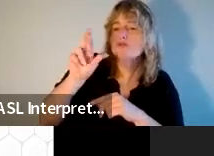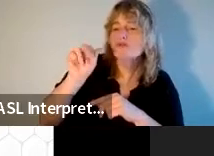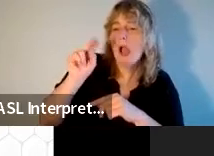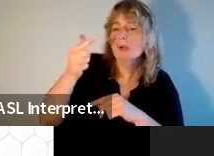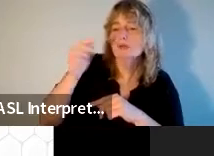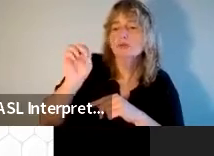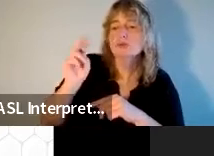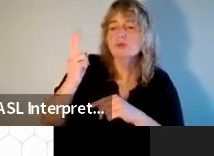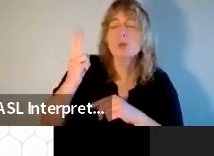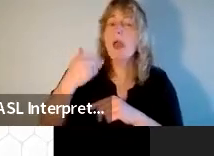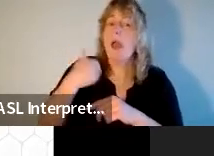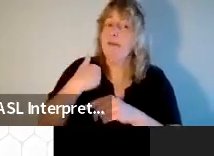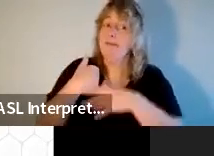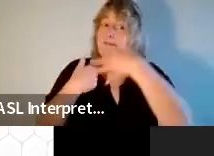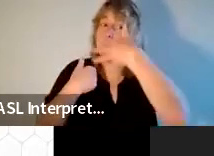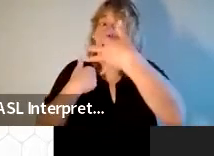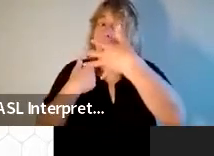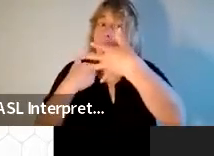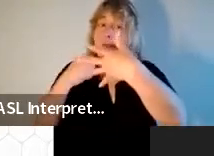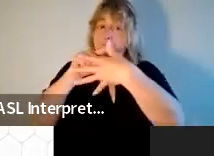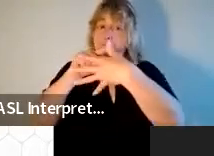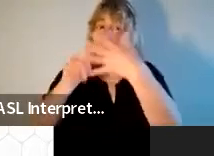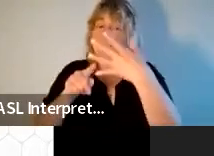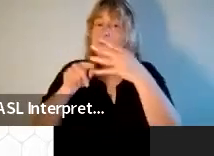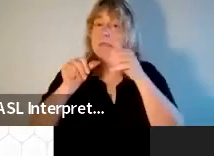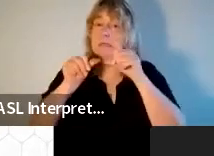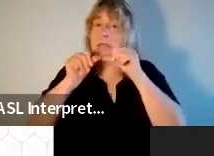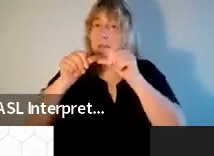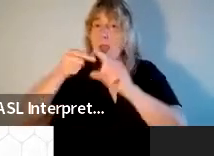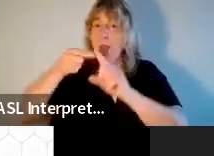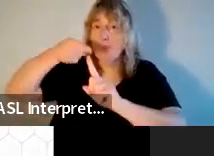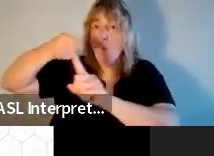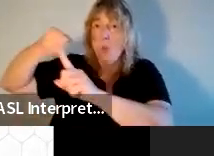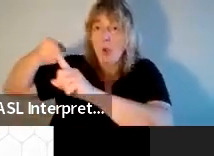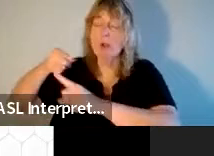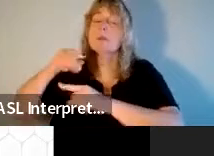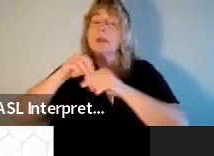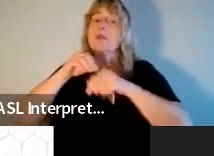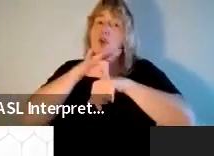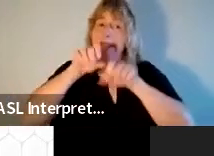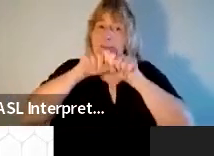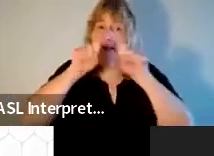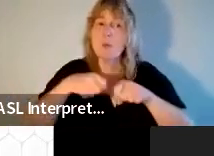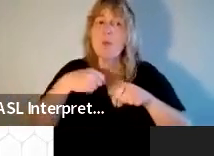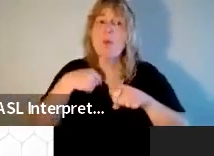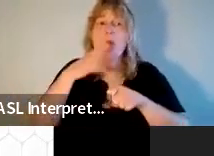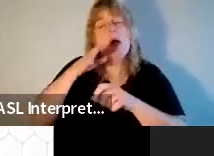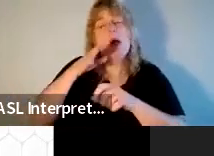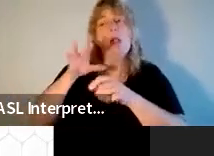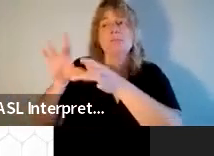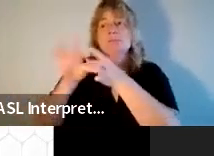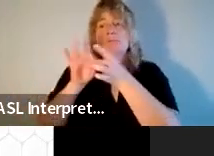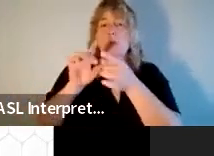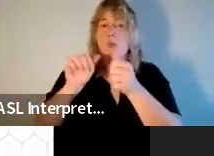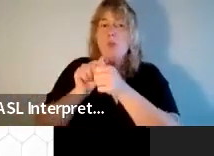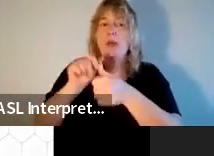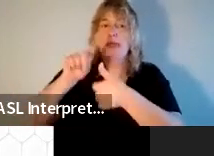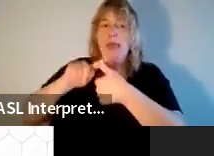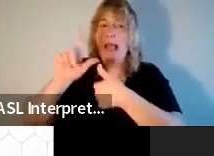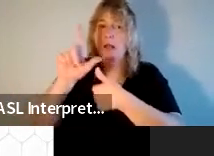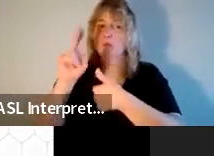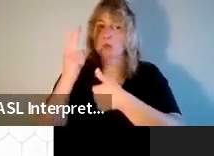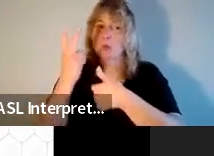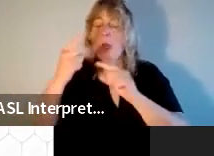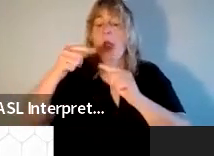points in the Sun-Earth system, and we will be with James Webb at L2 on the other side from the